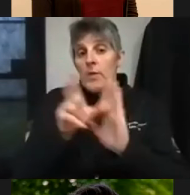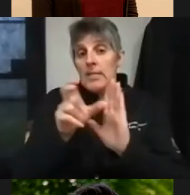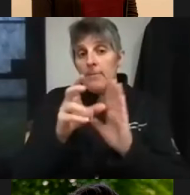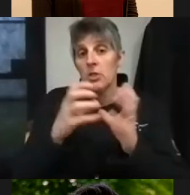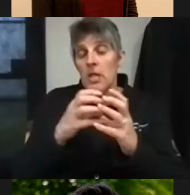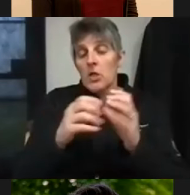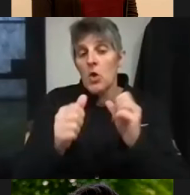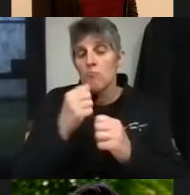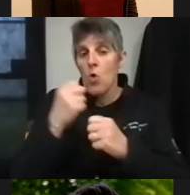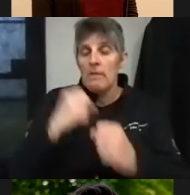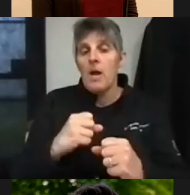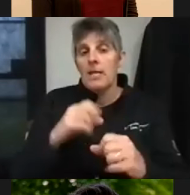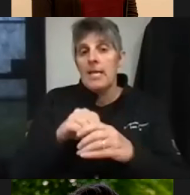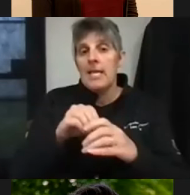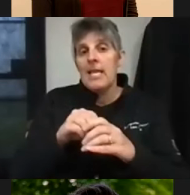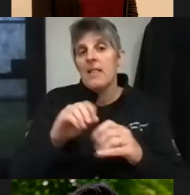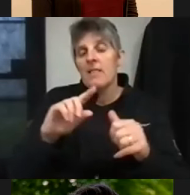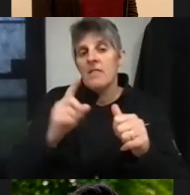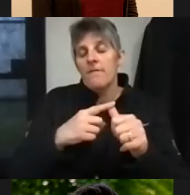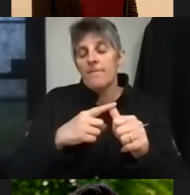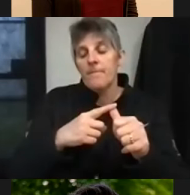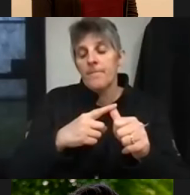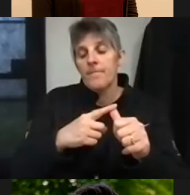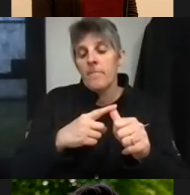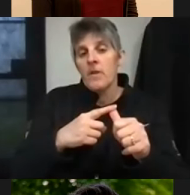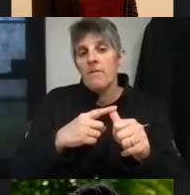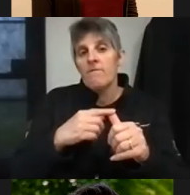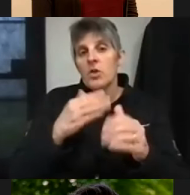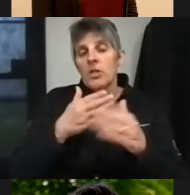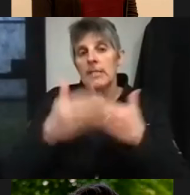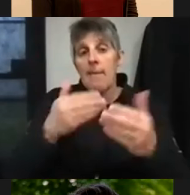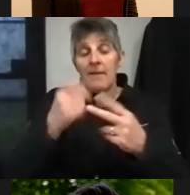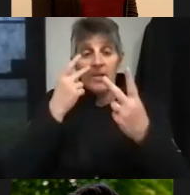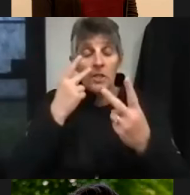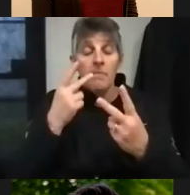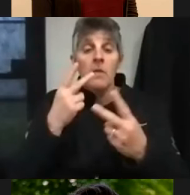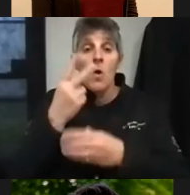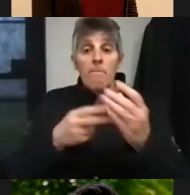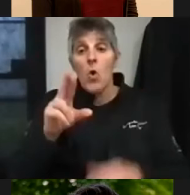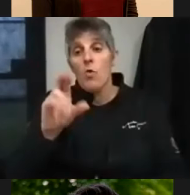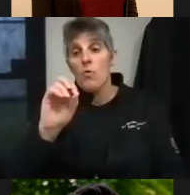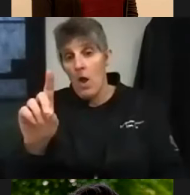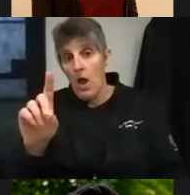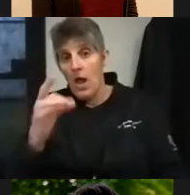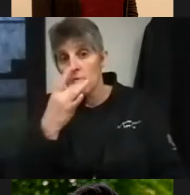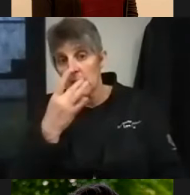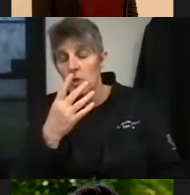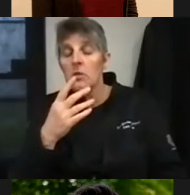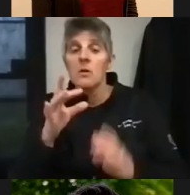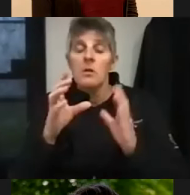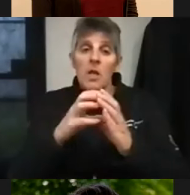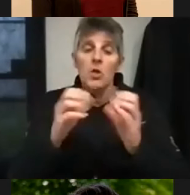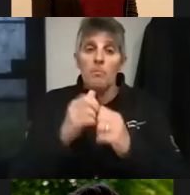are most abundant and the immediate first step invasion. Both rod photoreceptor cells labeled by